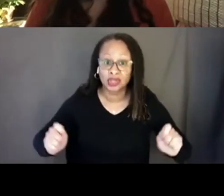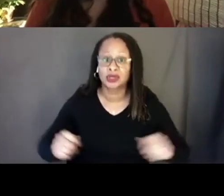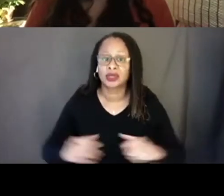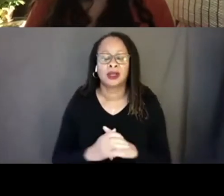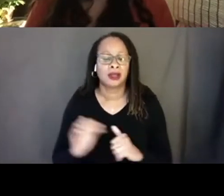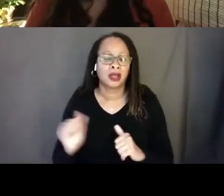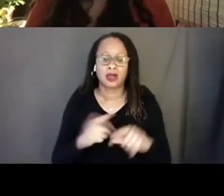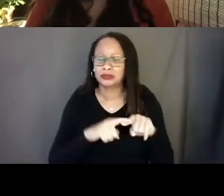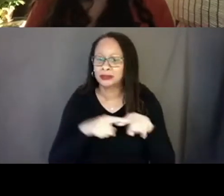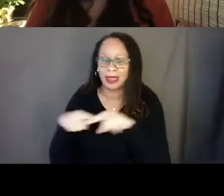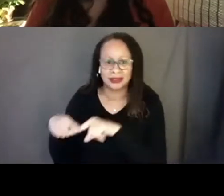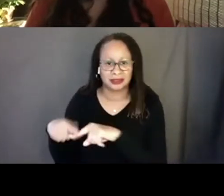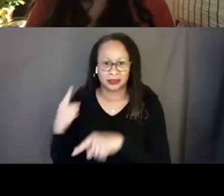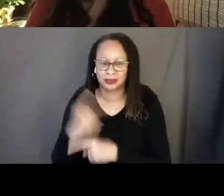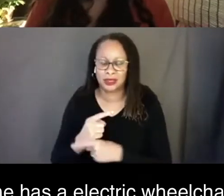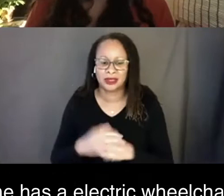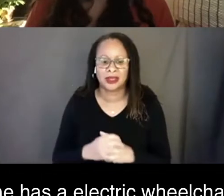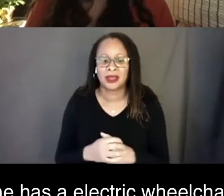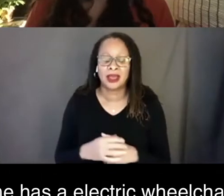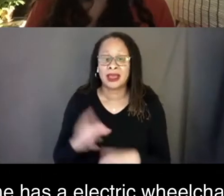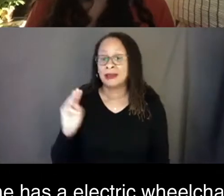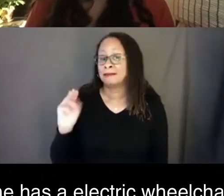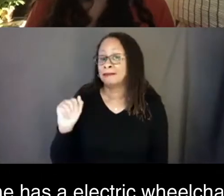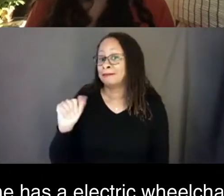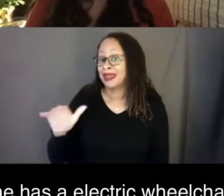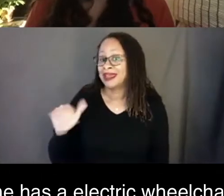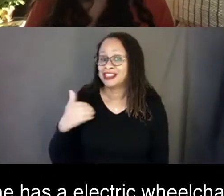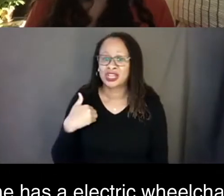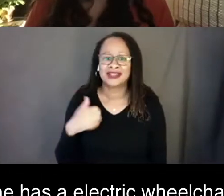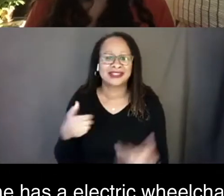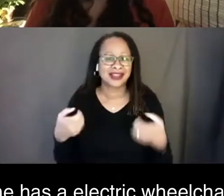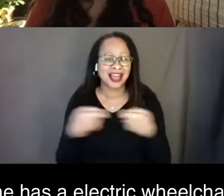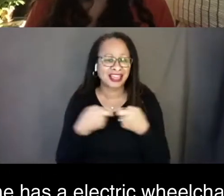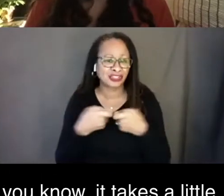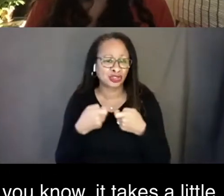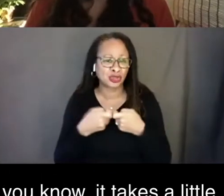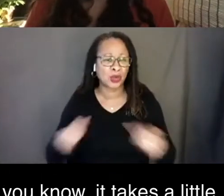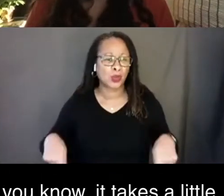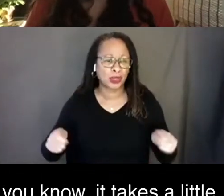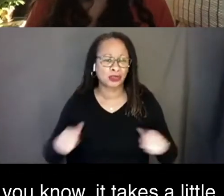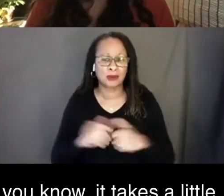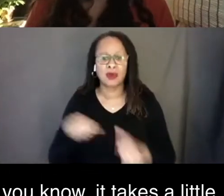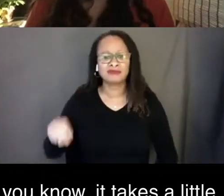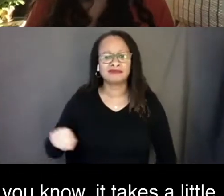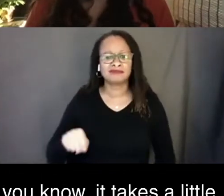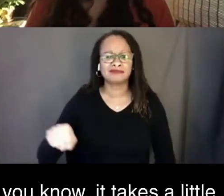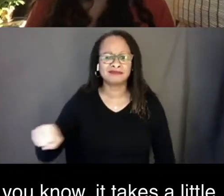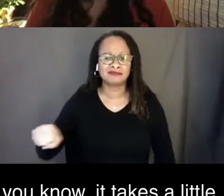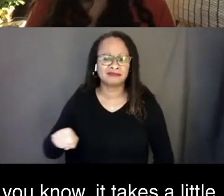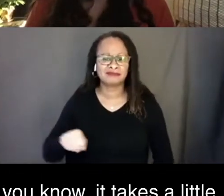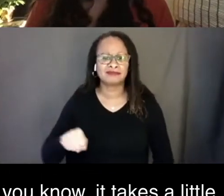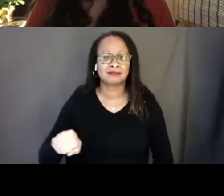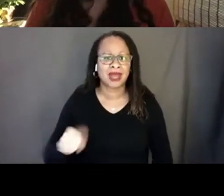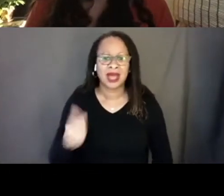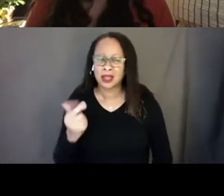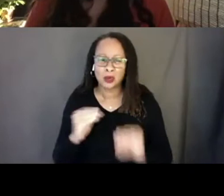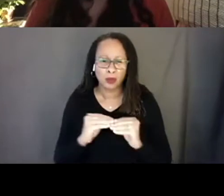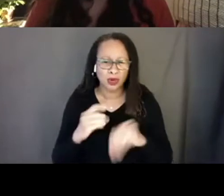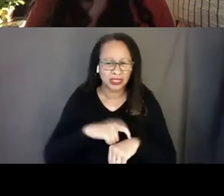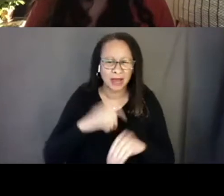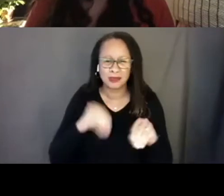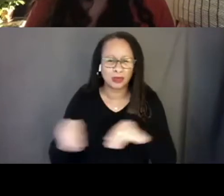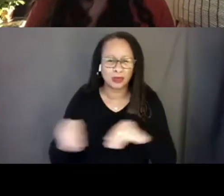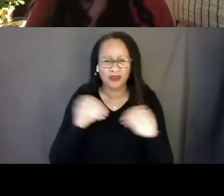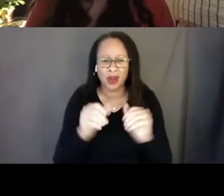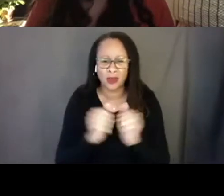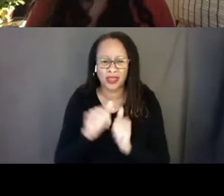depends, right? Like if May, for example, she has an electric wheelchair, which is a little bit more, you know, takes a little longer to move around, whatnot.